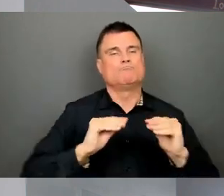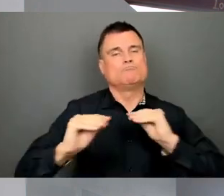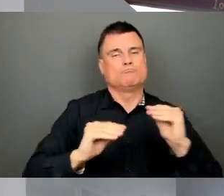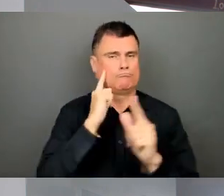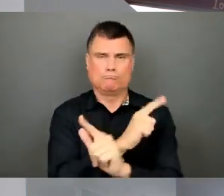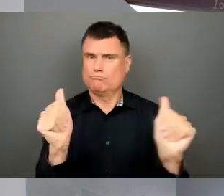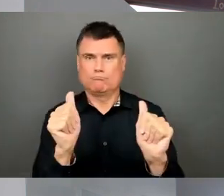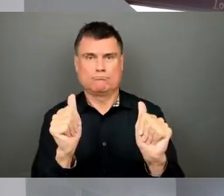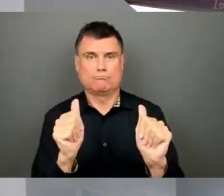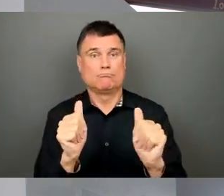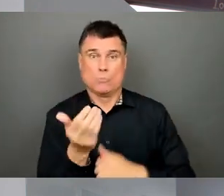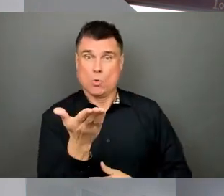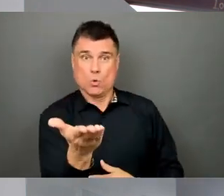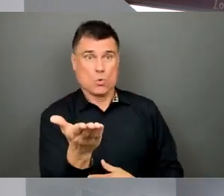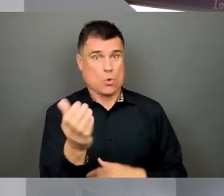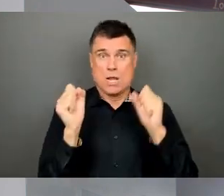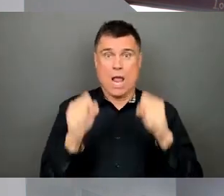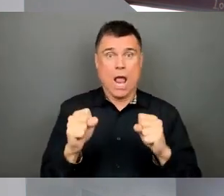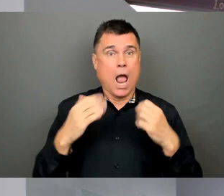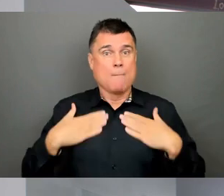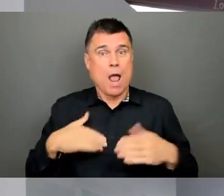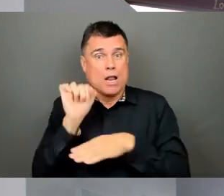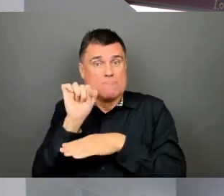also grab your pants. You want to rest.